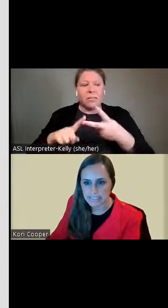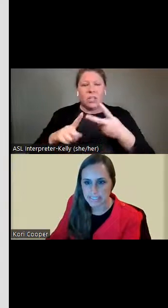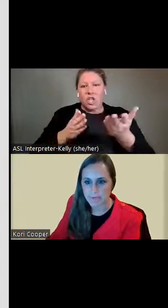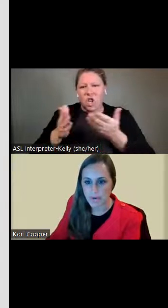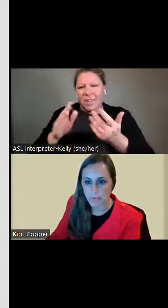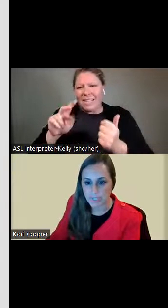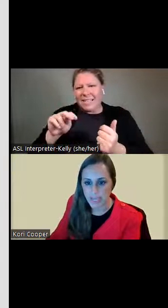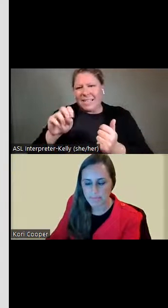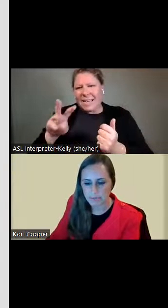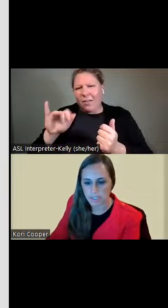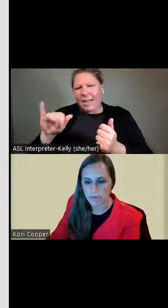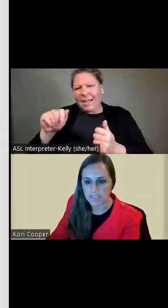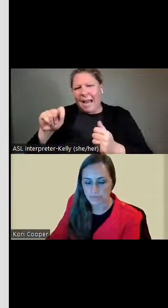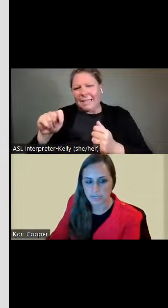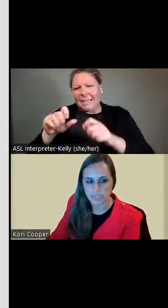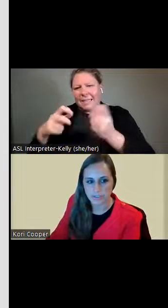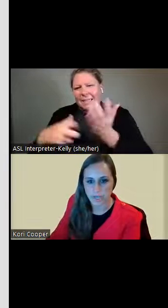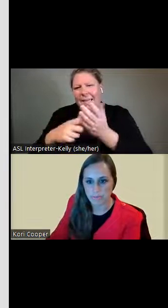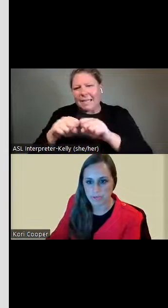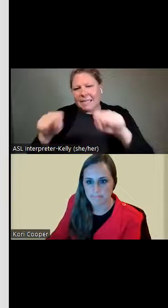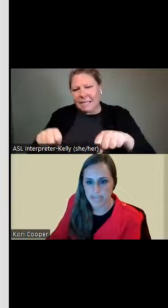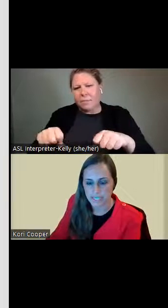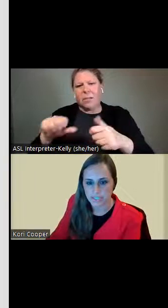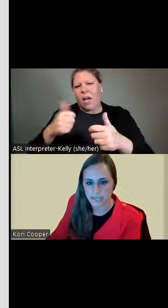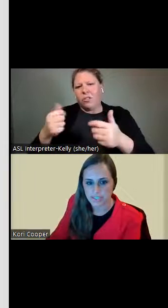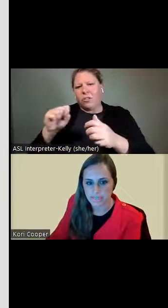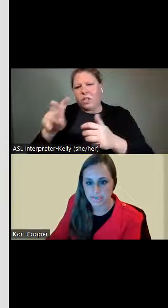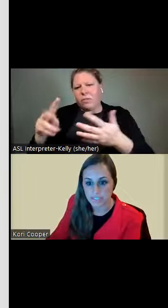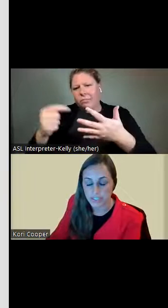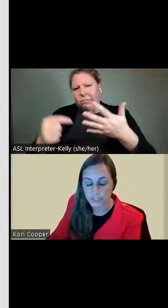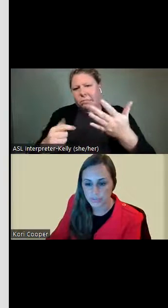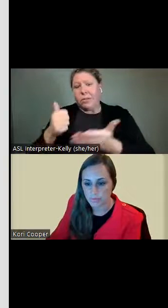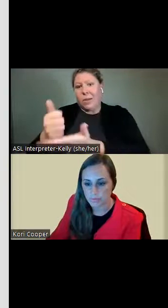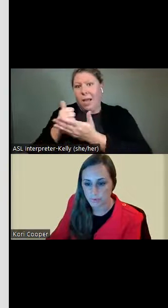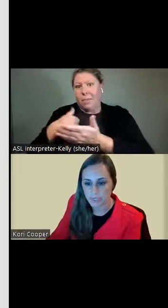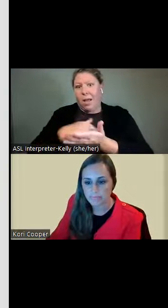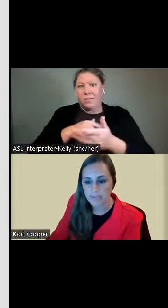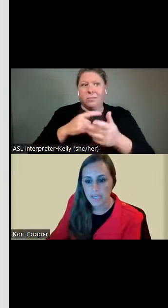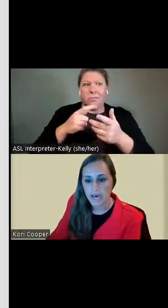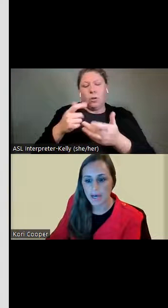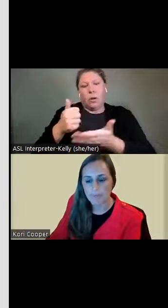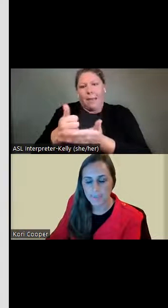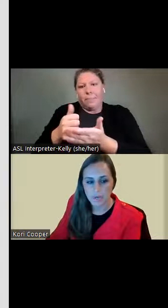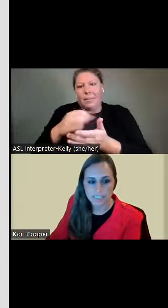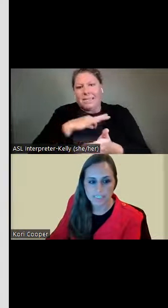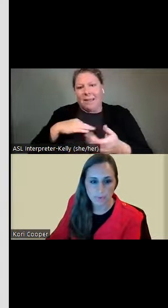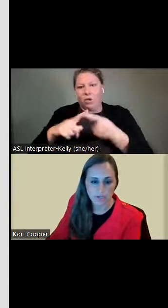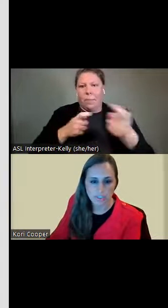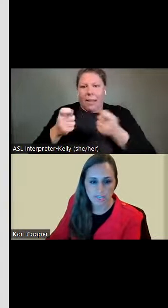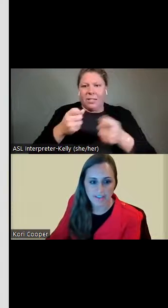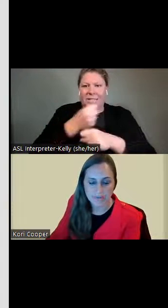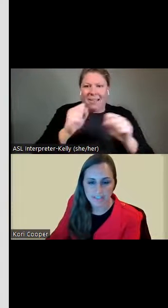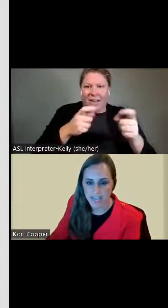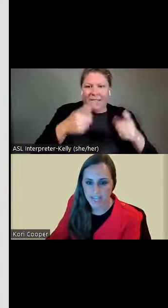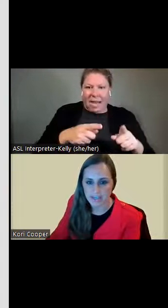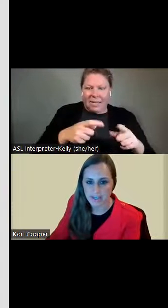IT system, RedCap, Tableau, etc., to help manage safety events or concerns that are reported. As well as it requires a